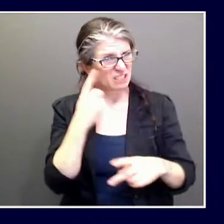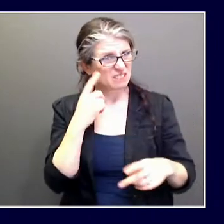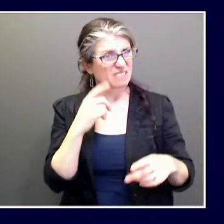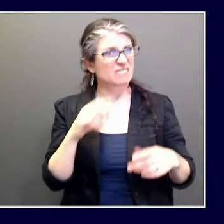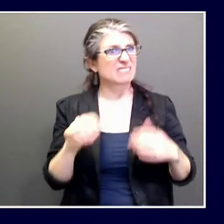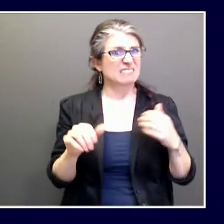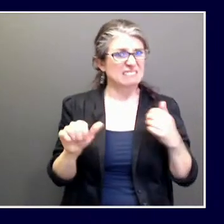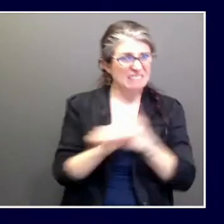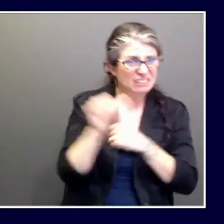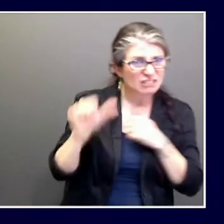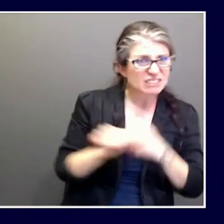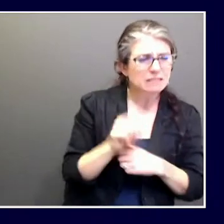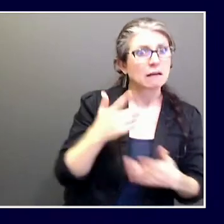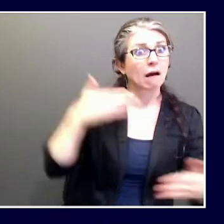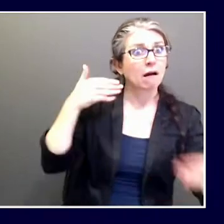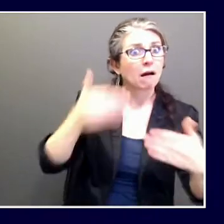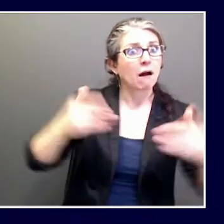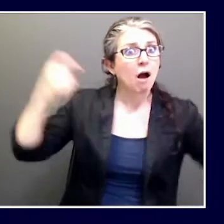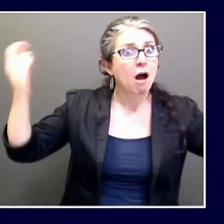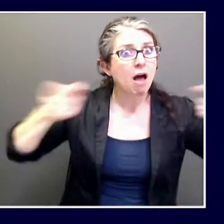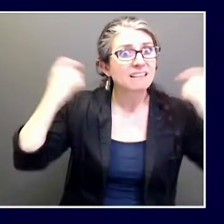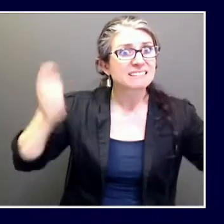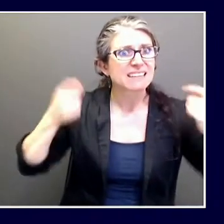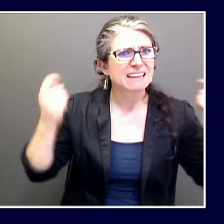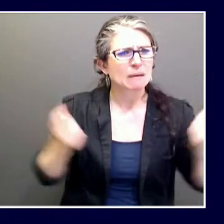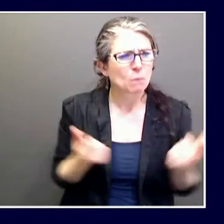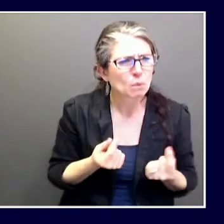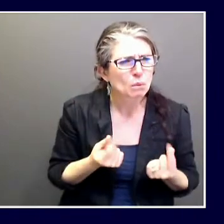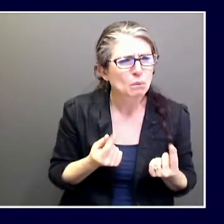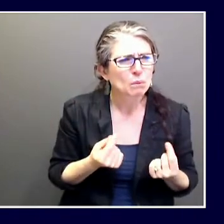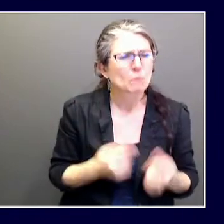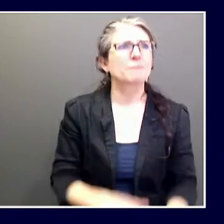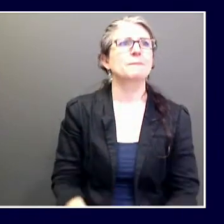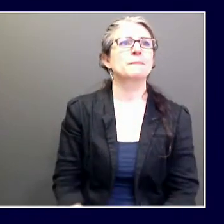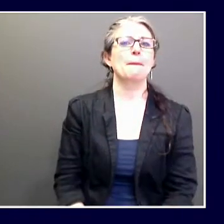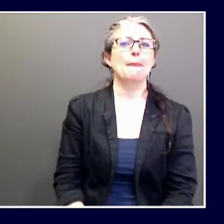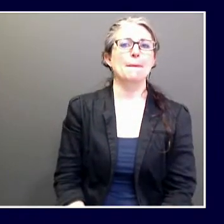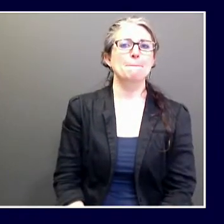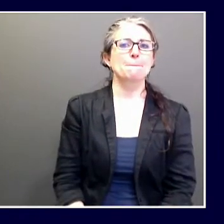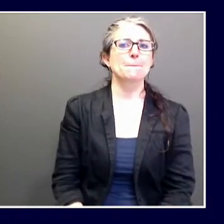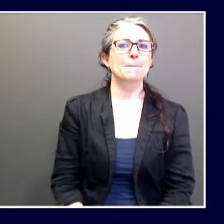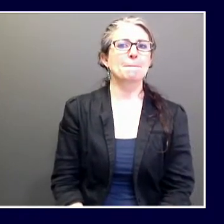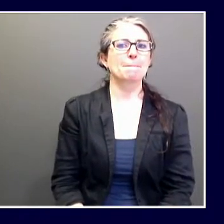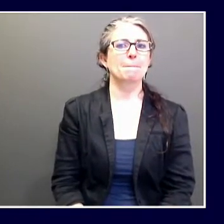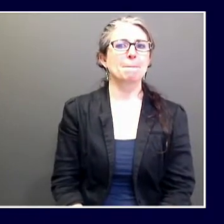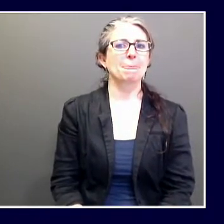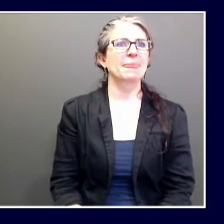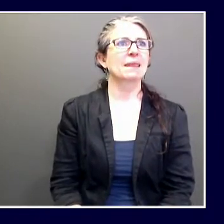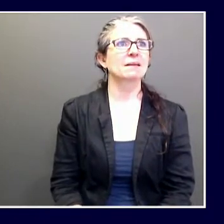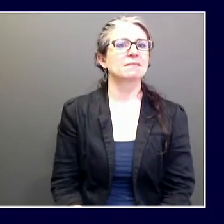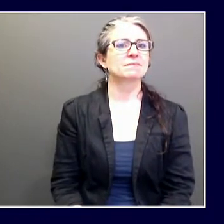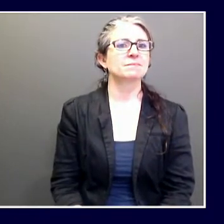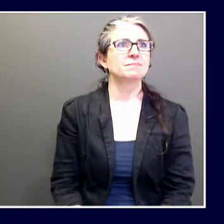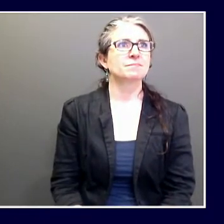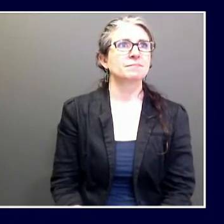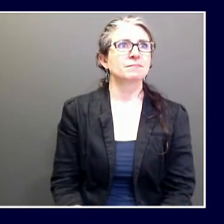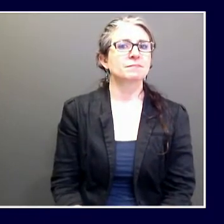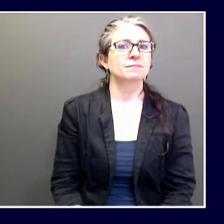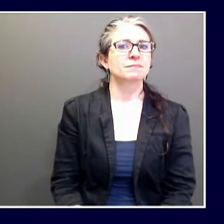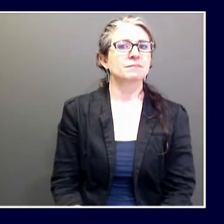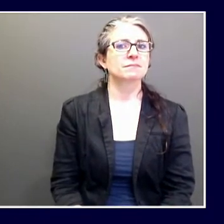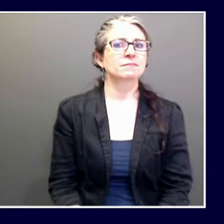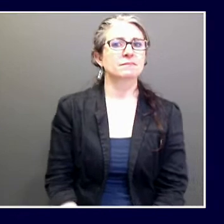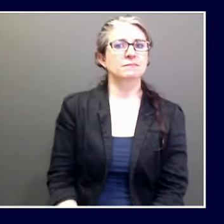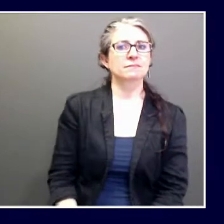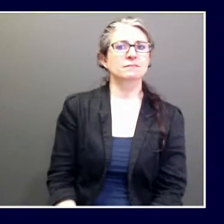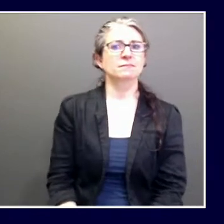so Commissioner, please weigh in. Emily, I want to start my answer to your question with where I left